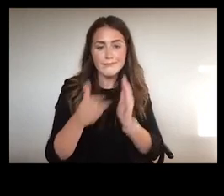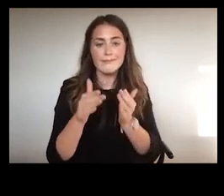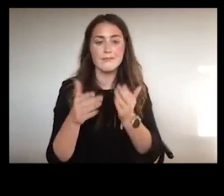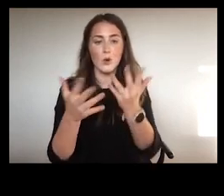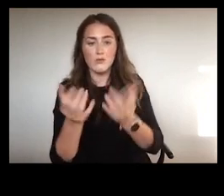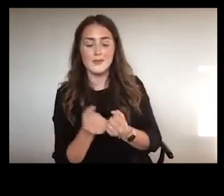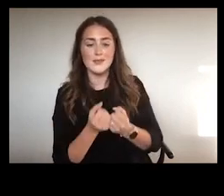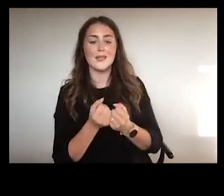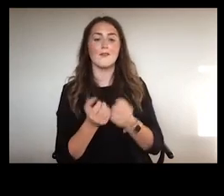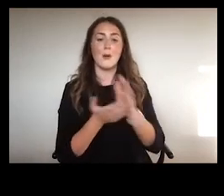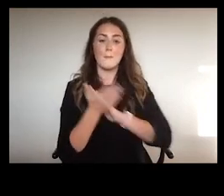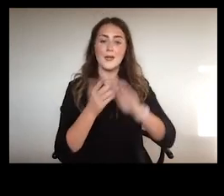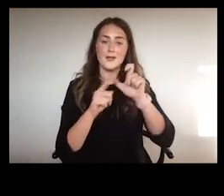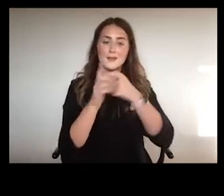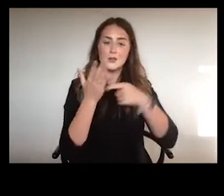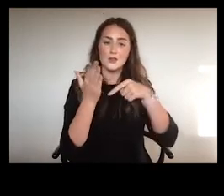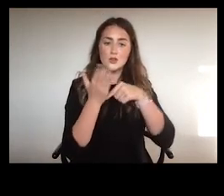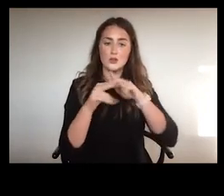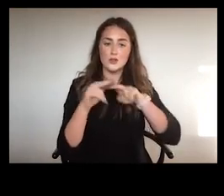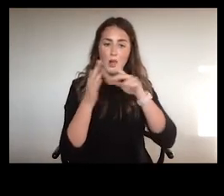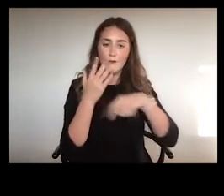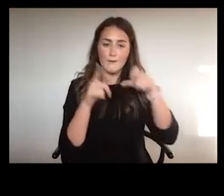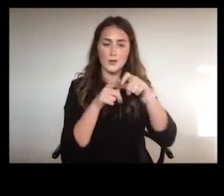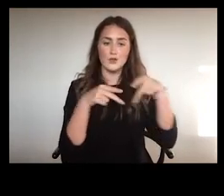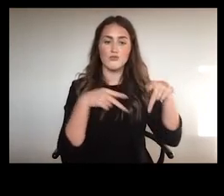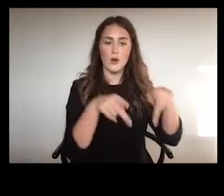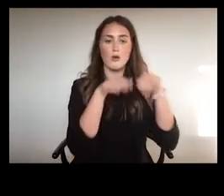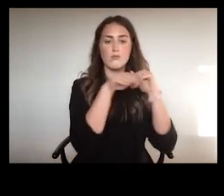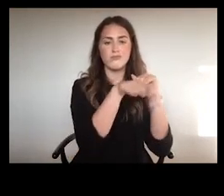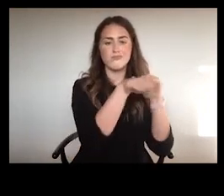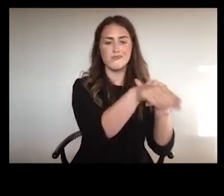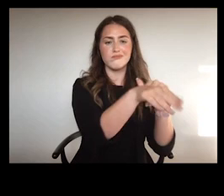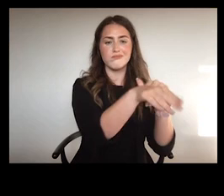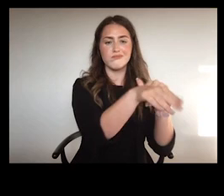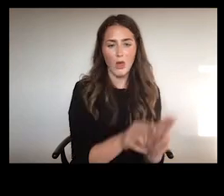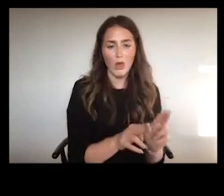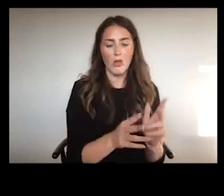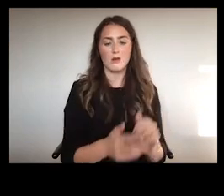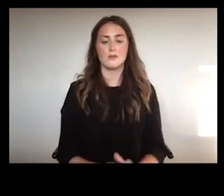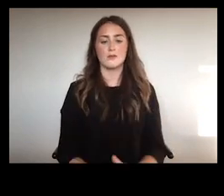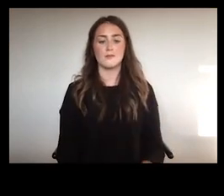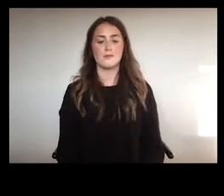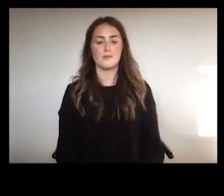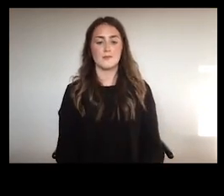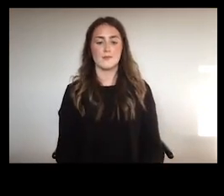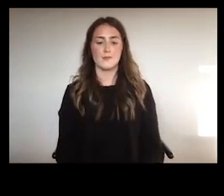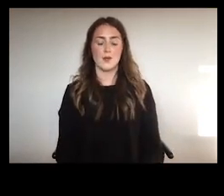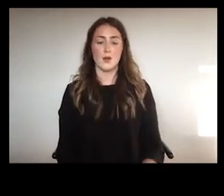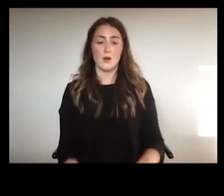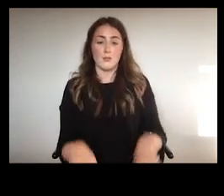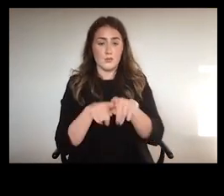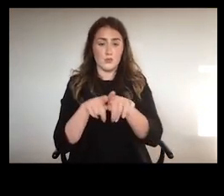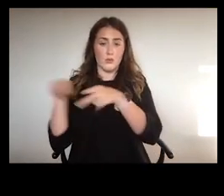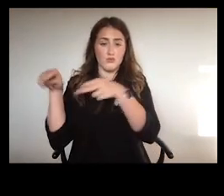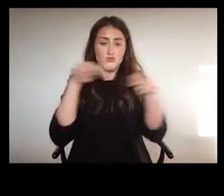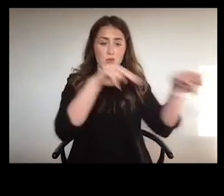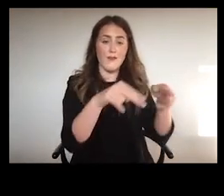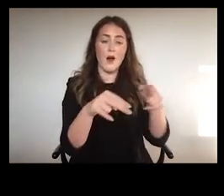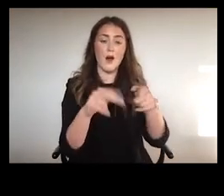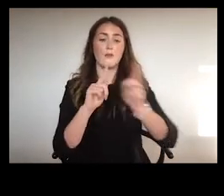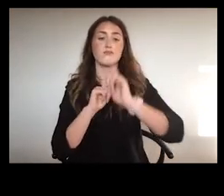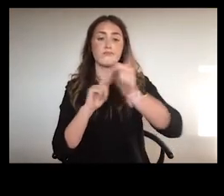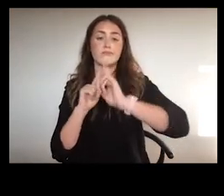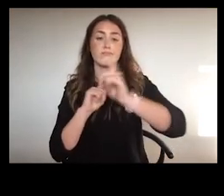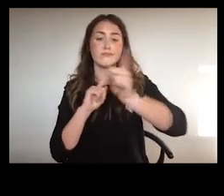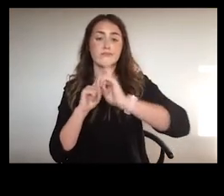to their customers and suppliers. The new crossing would offer reduced congestion at the Dartford Crossing and approach roads, additional